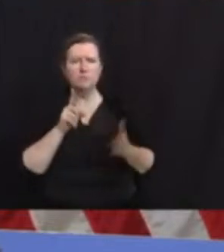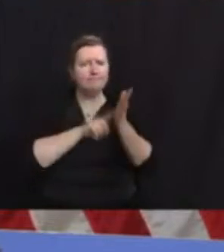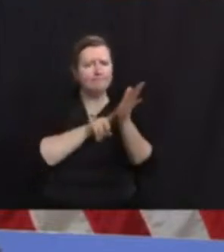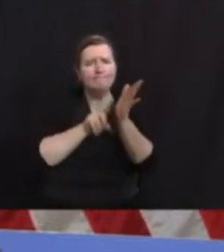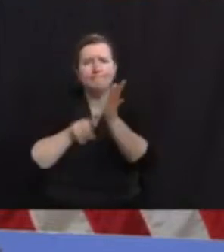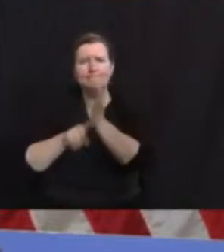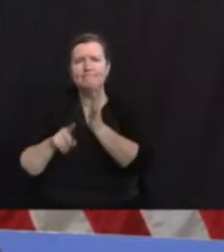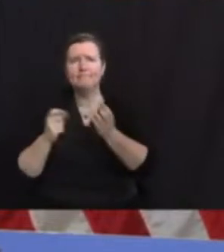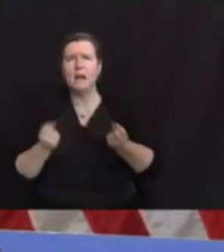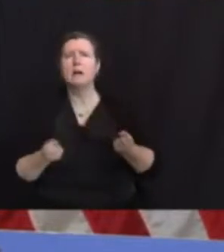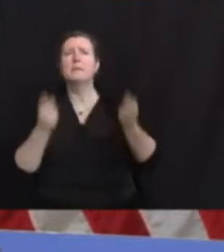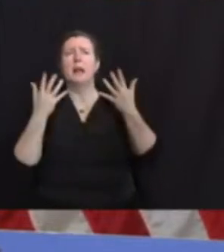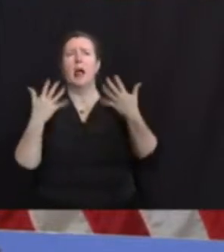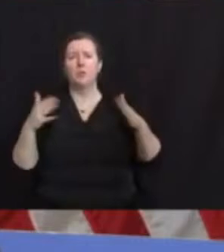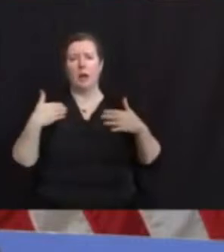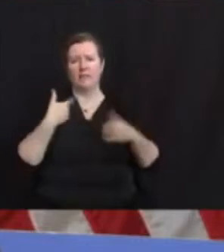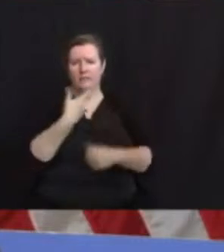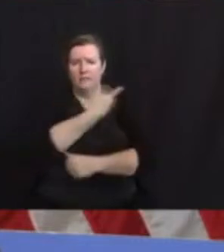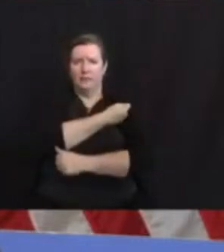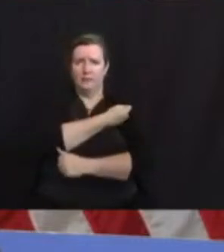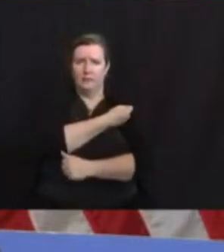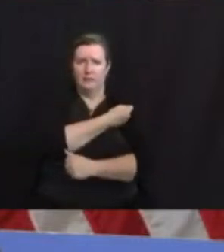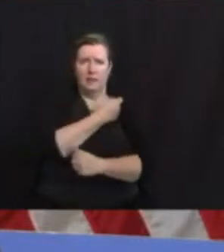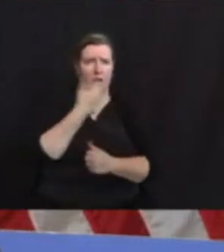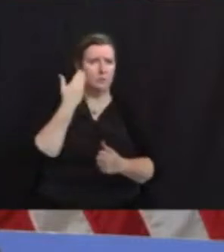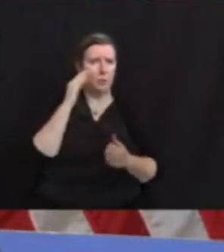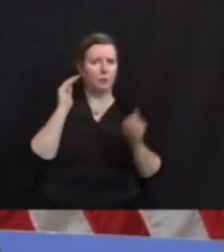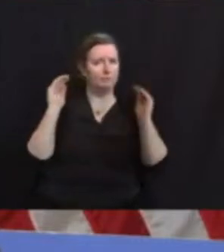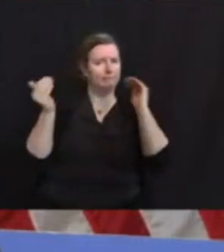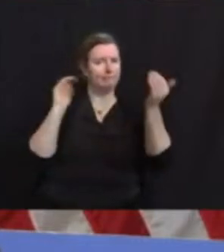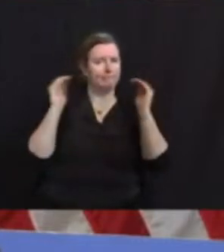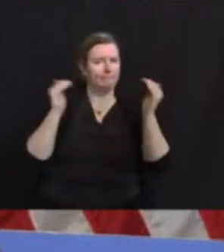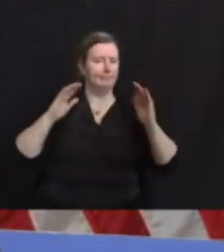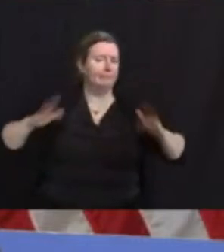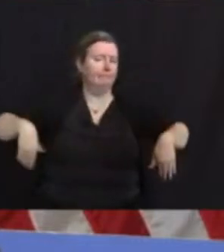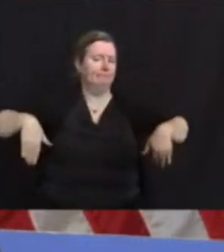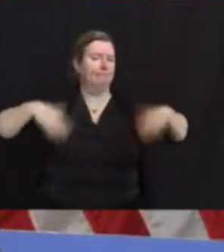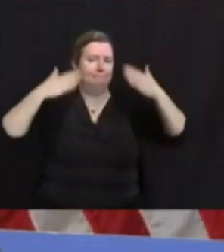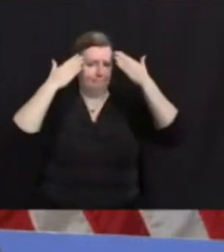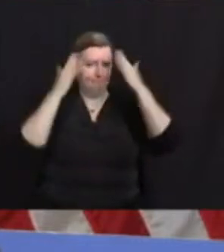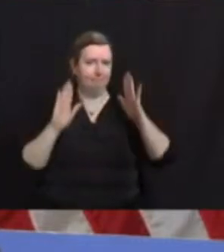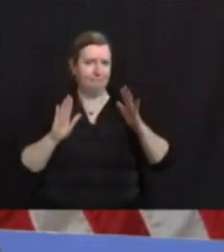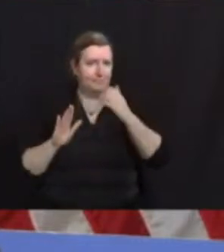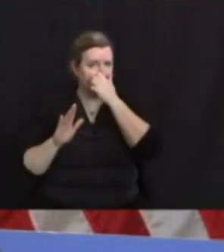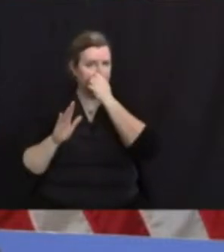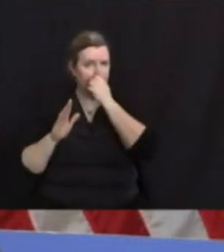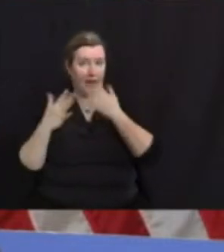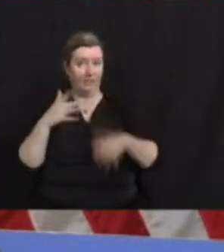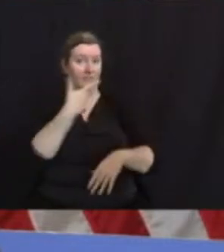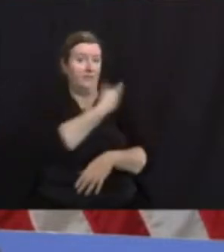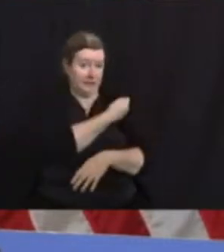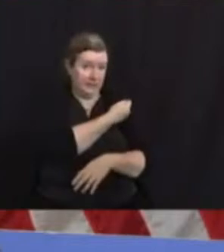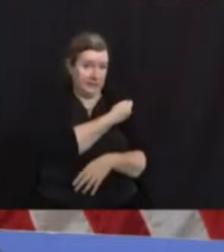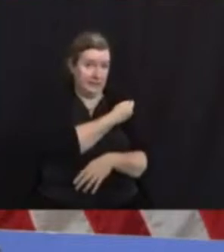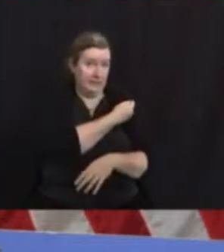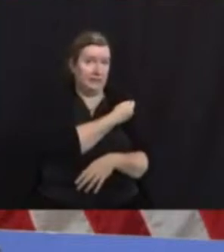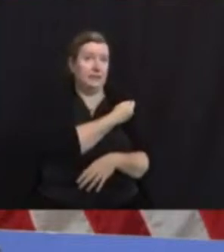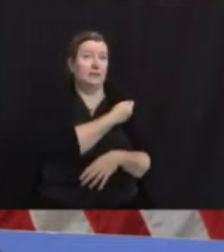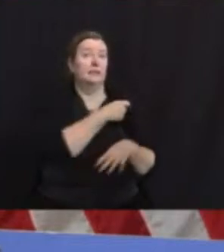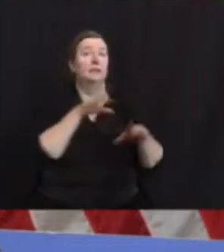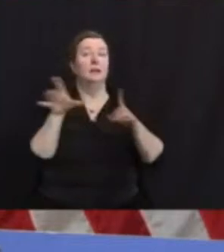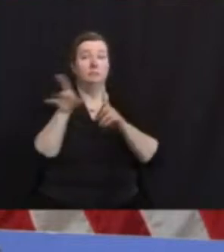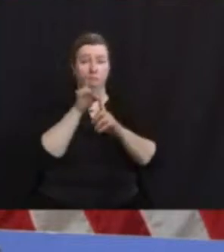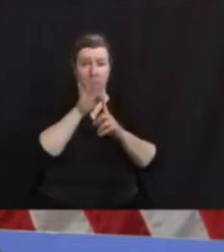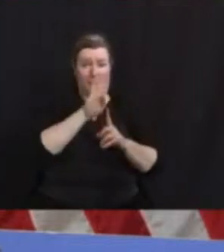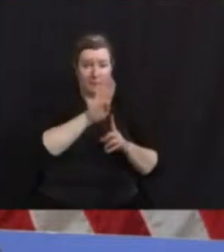vaccinated previously over the last month and a half. And if they had been vaccinated and they basically were infected with this, we would call